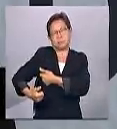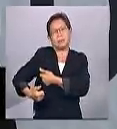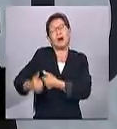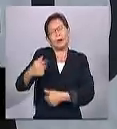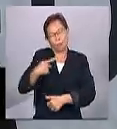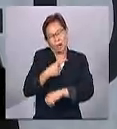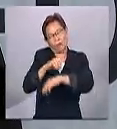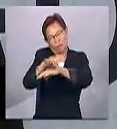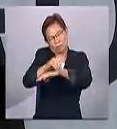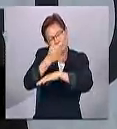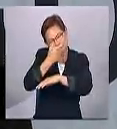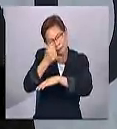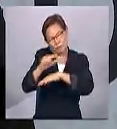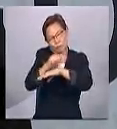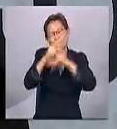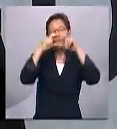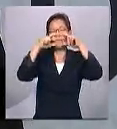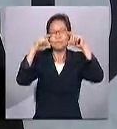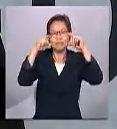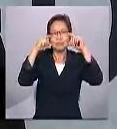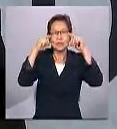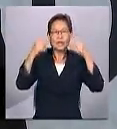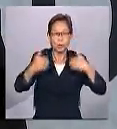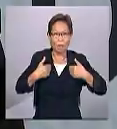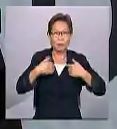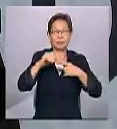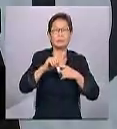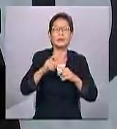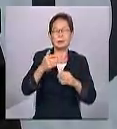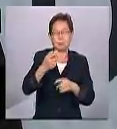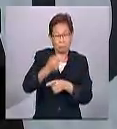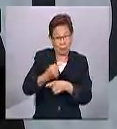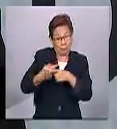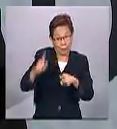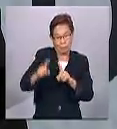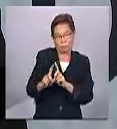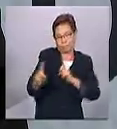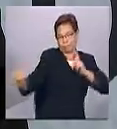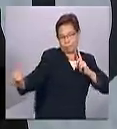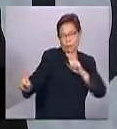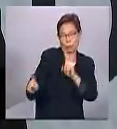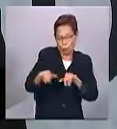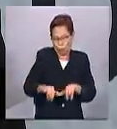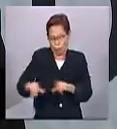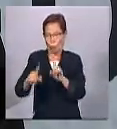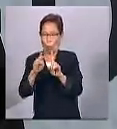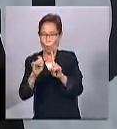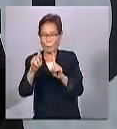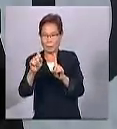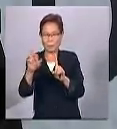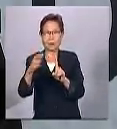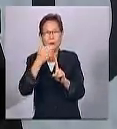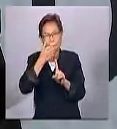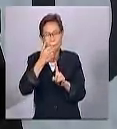advise them to wear masks as well. As long as you can have social distancing for about at least 1 meter, that's more than